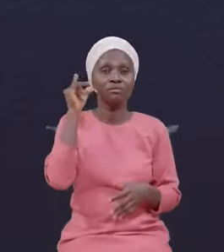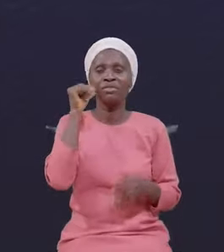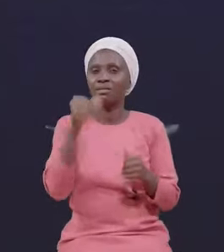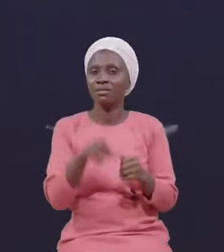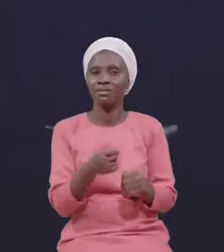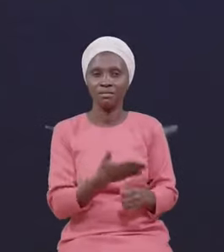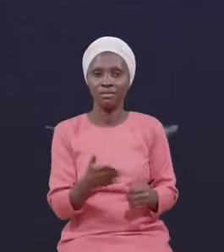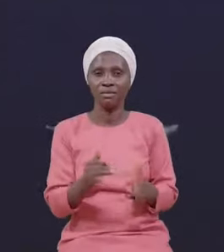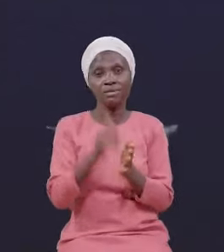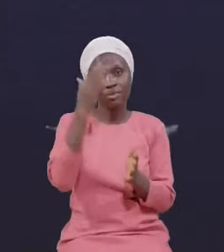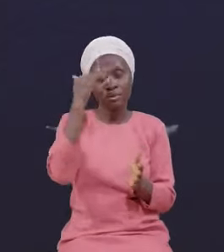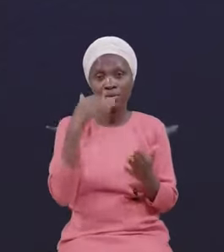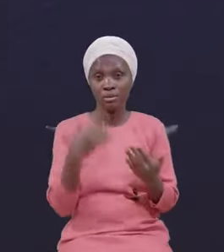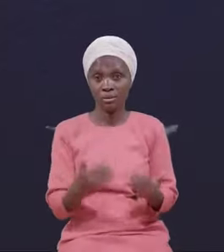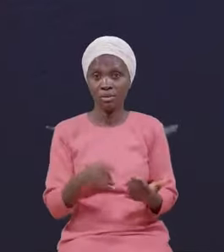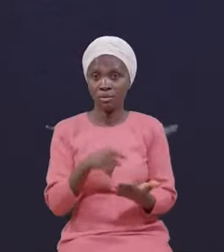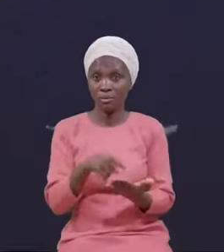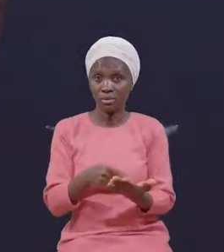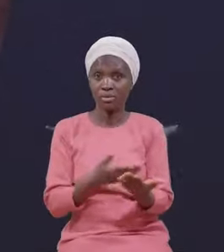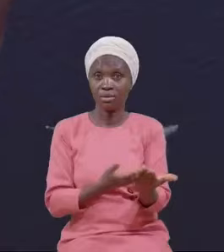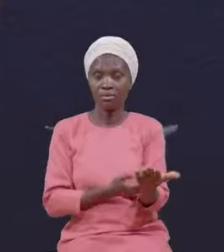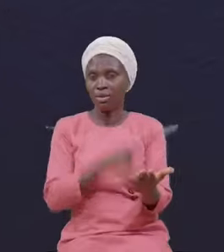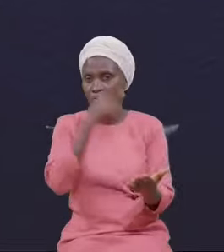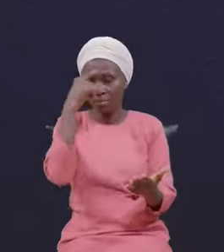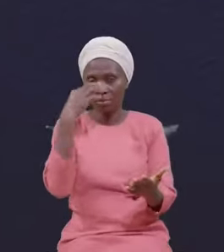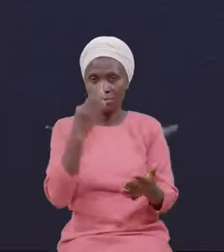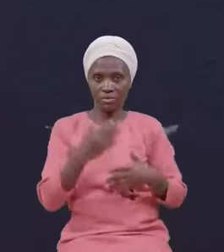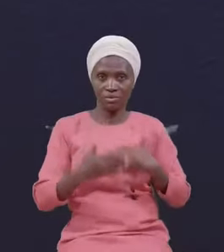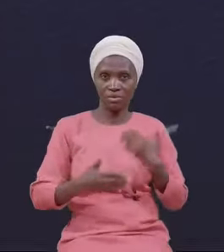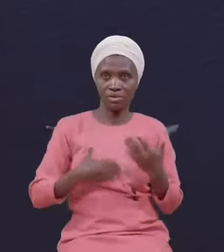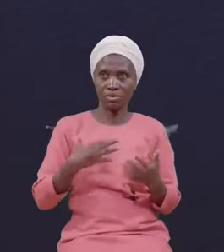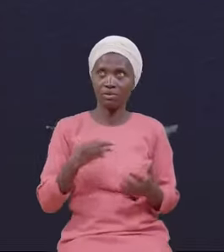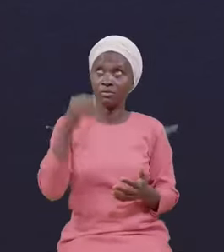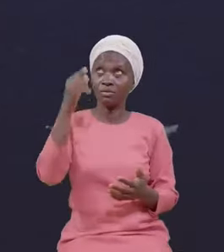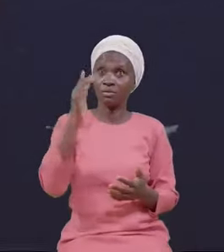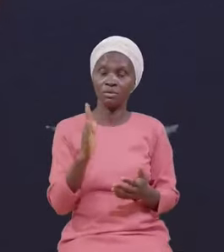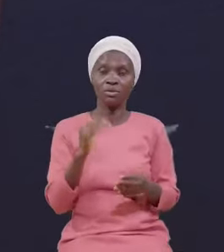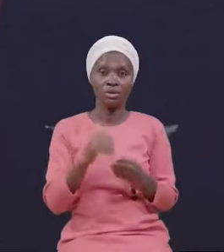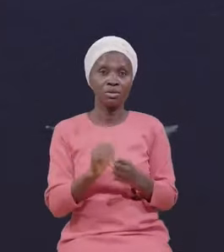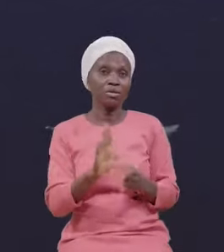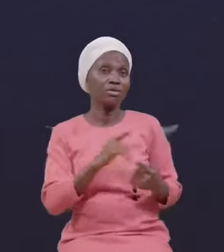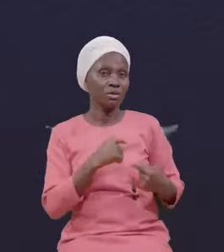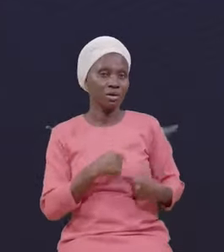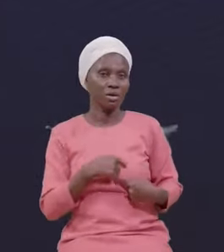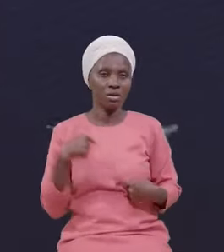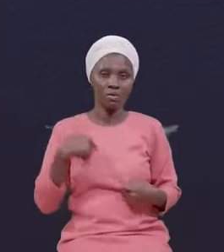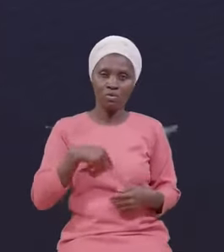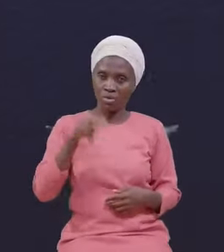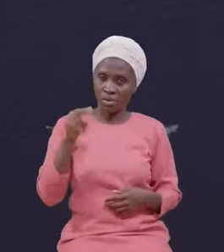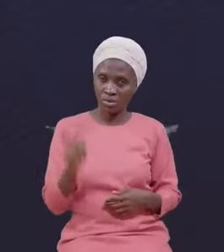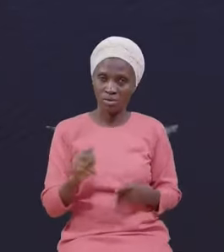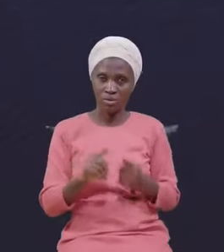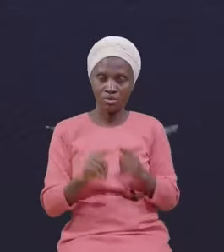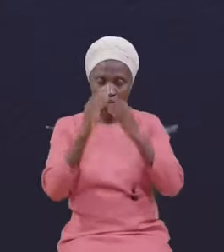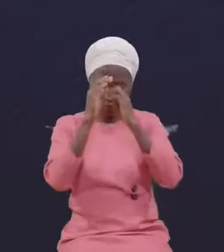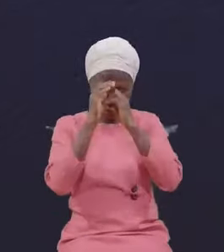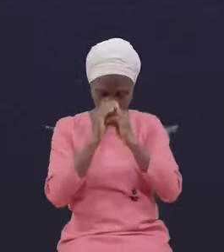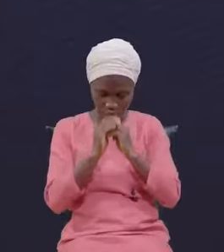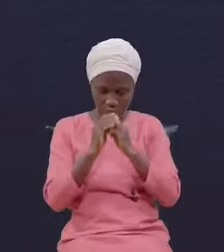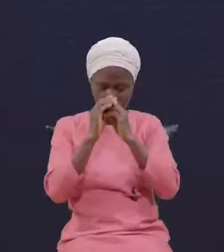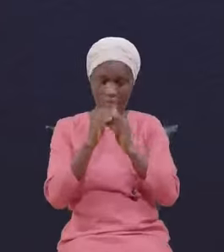joy of the Lord in your heart you need to Worship the Lord this morning because we are expecting more we want him to do